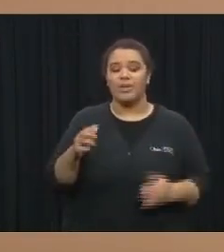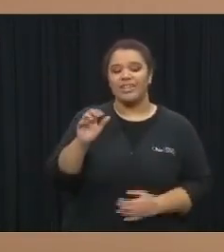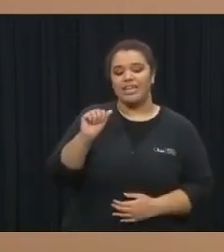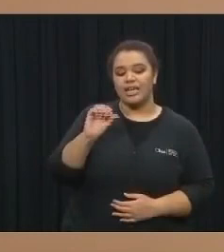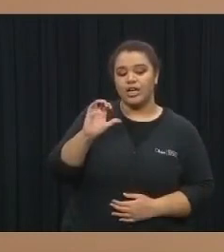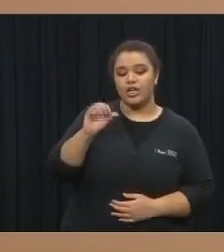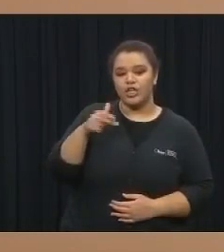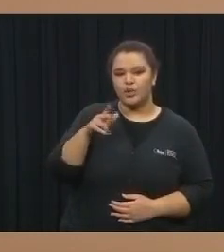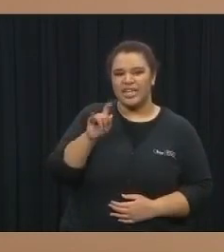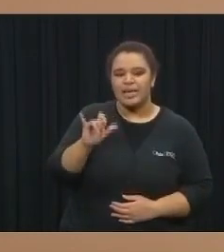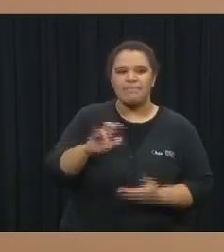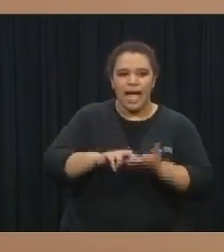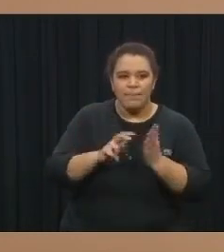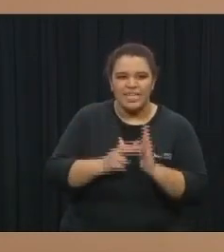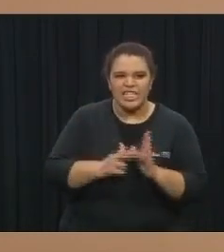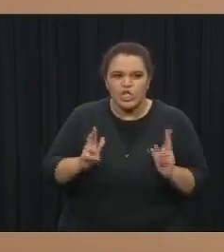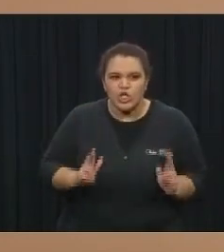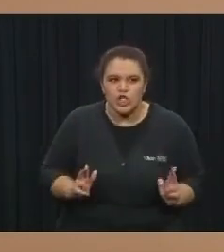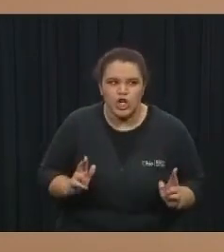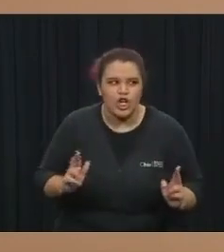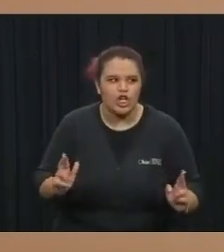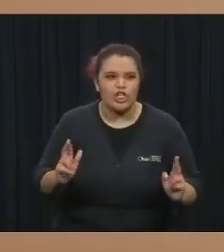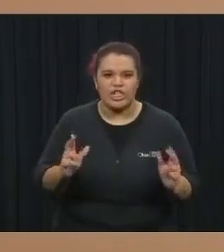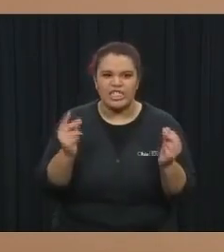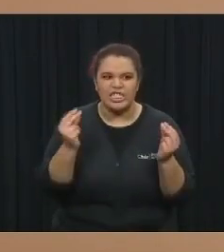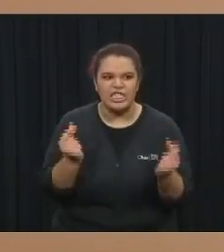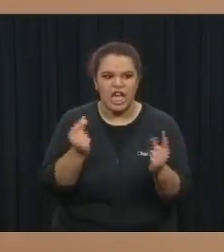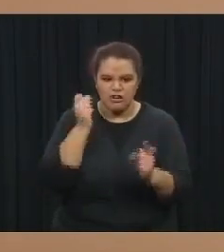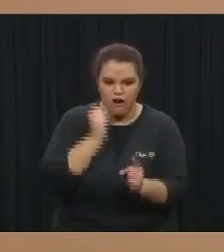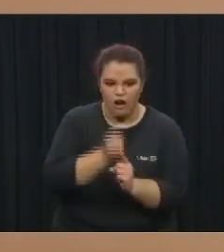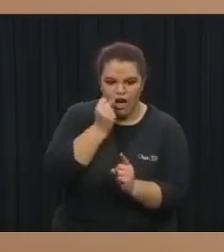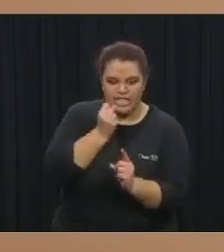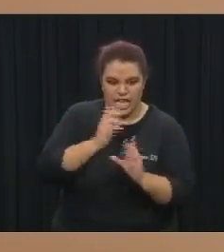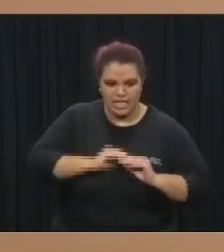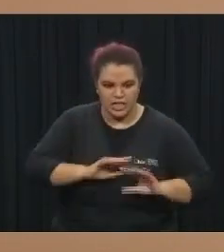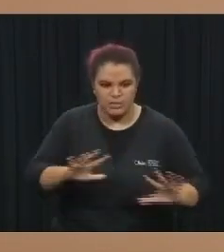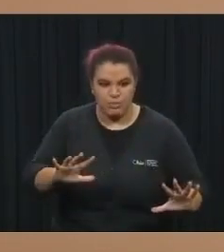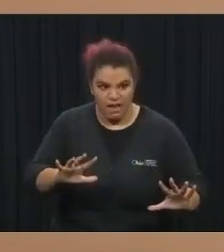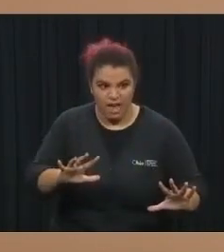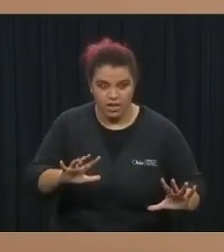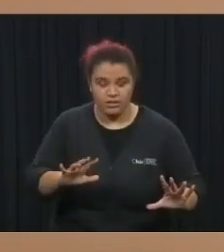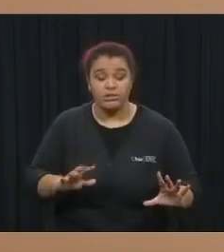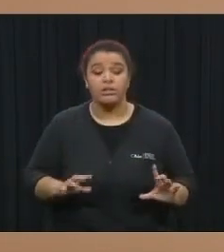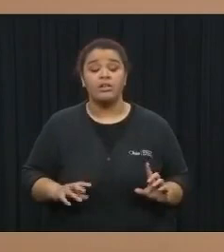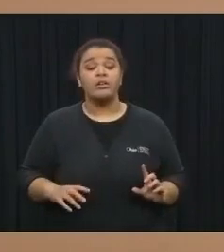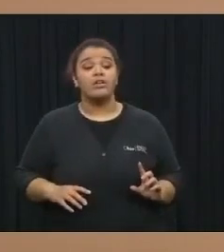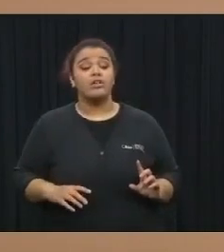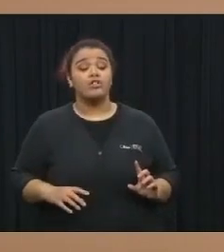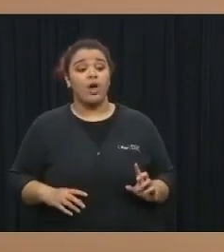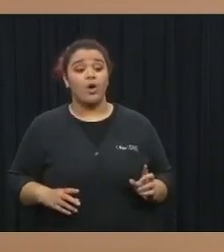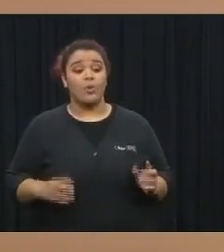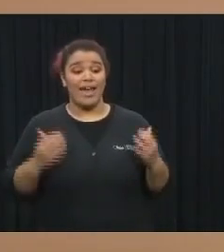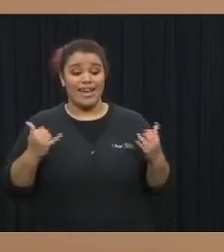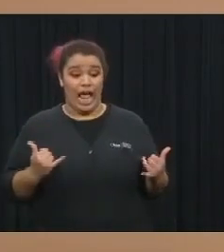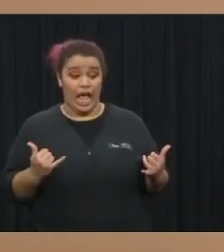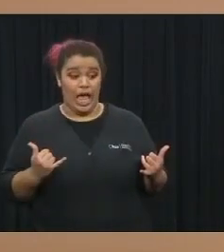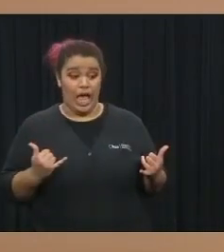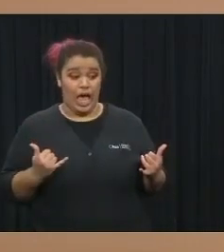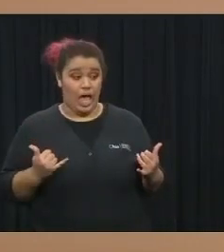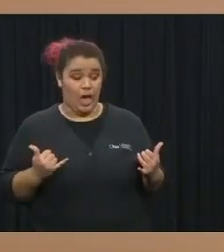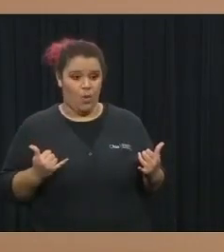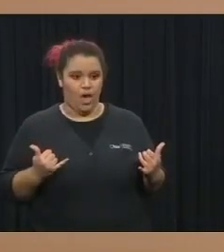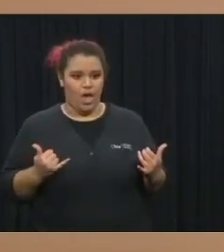urgent, sudden onset and spread. What we do right now, which is absolutely what we must do,